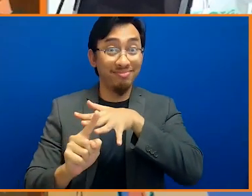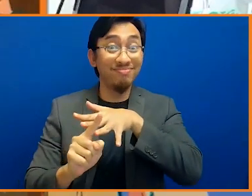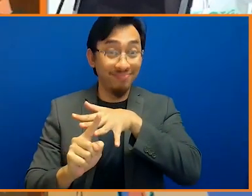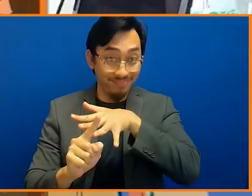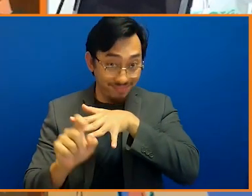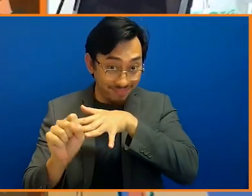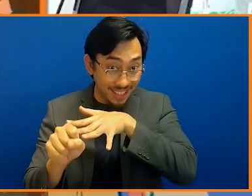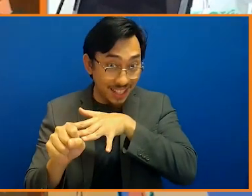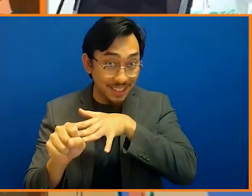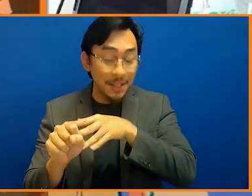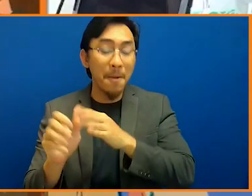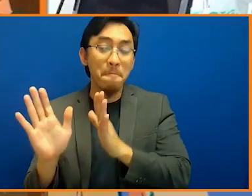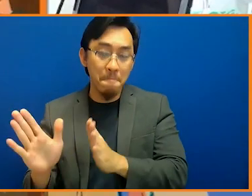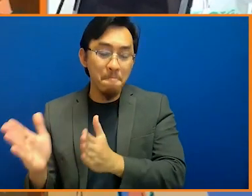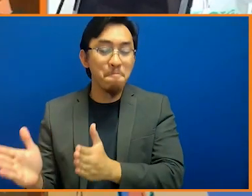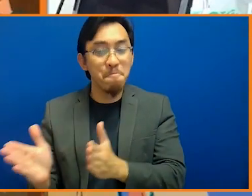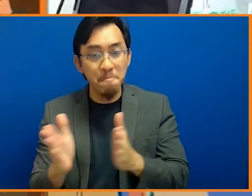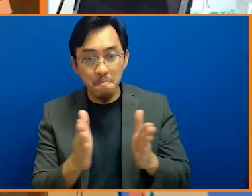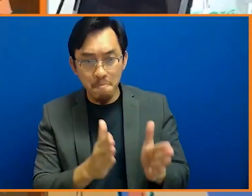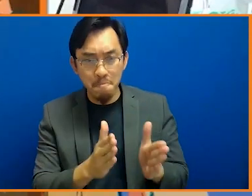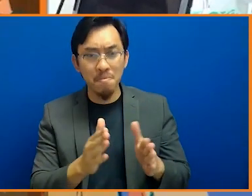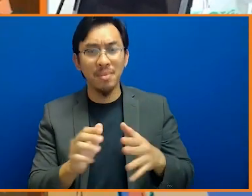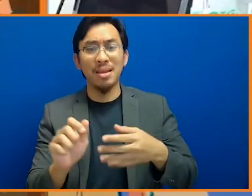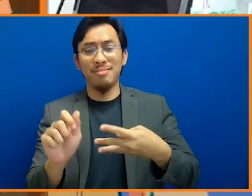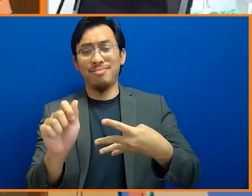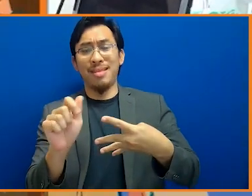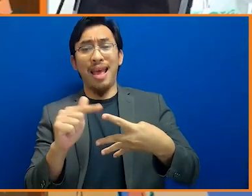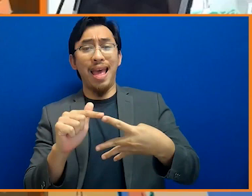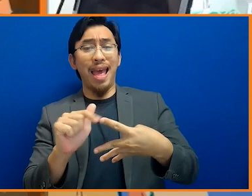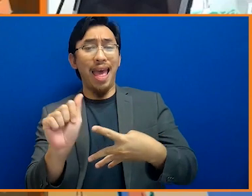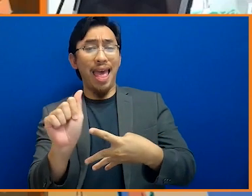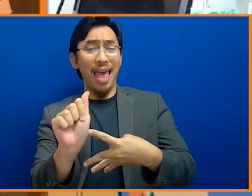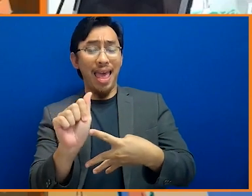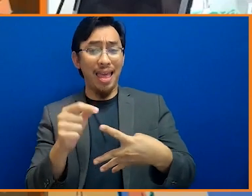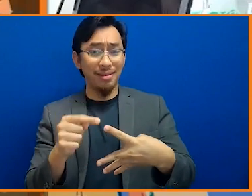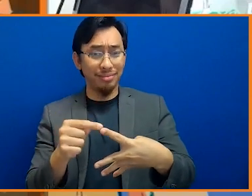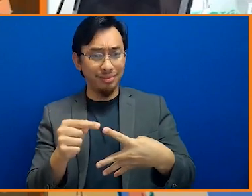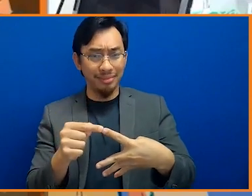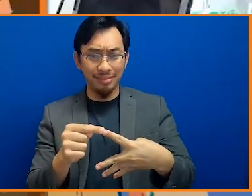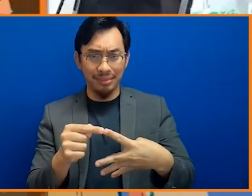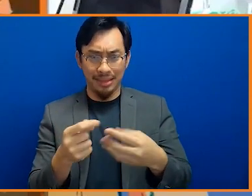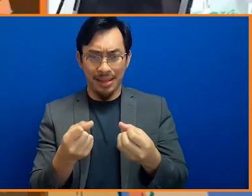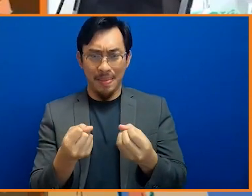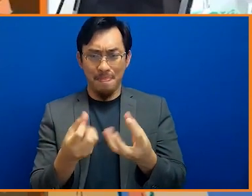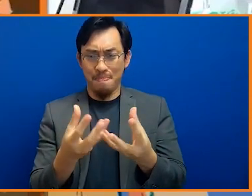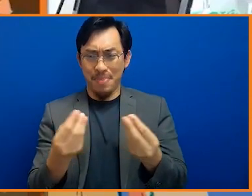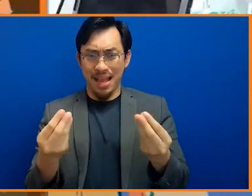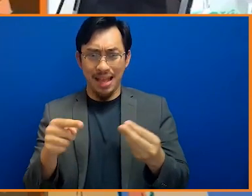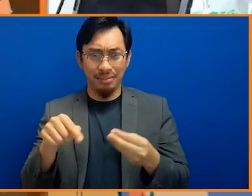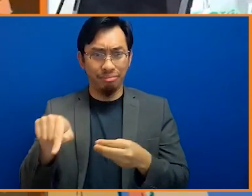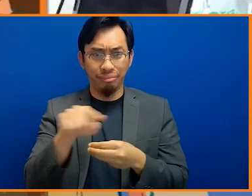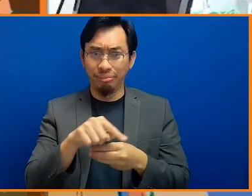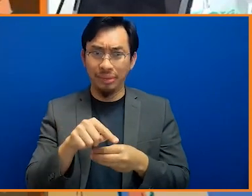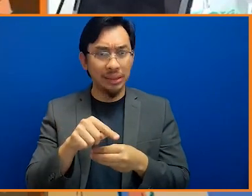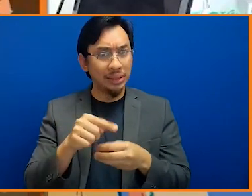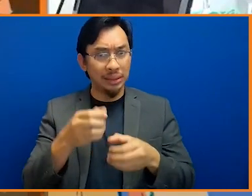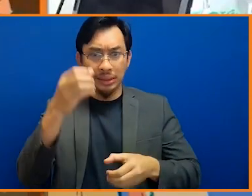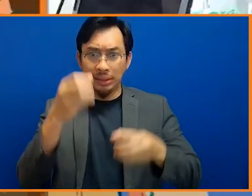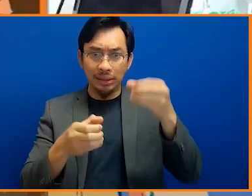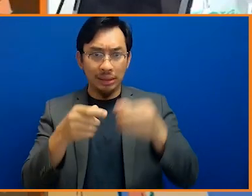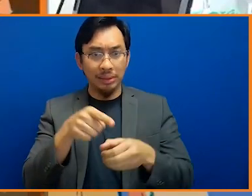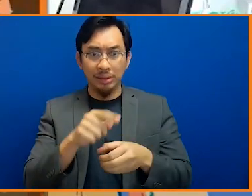an alternative escape building. On the other hand, we found that the Type A escape building that mostly the main